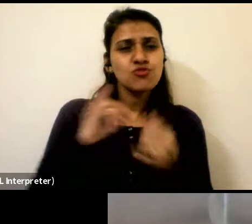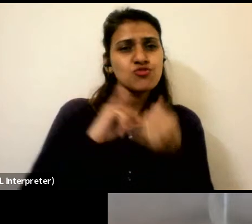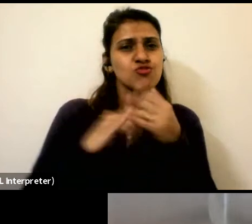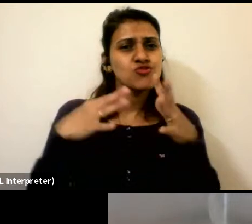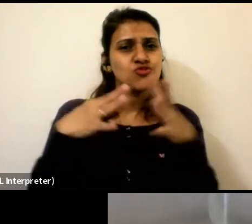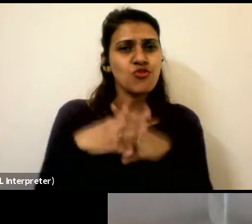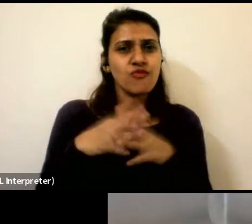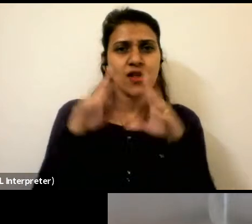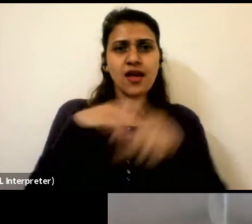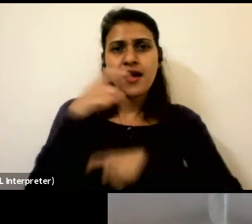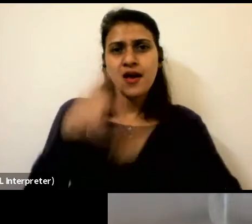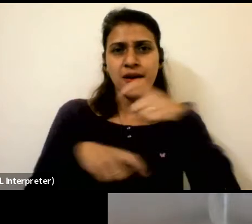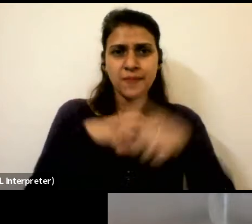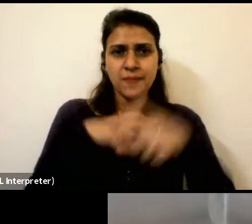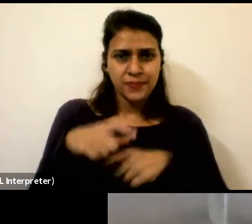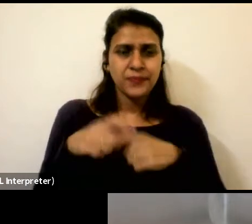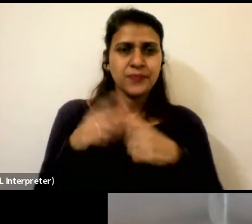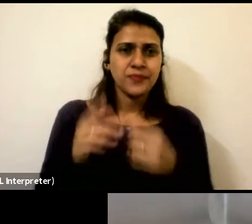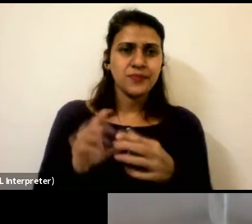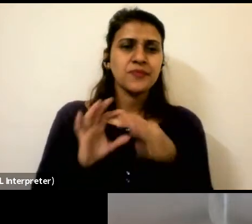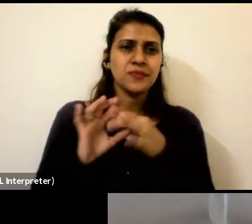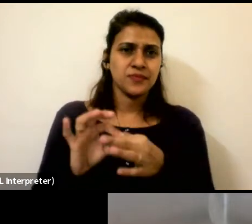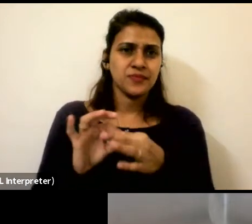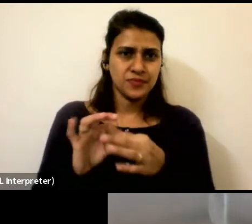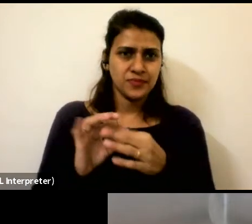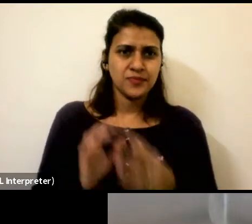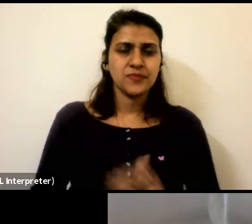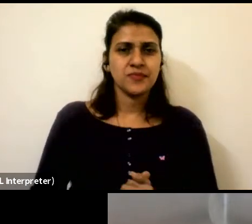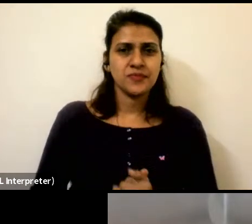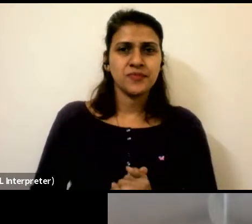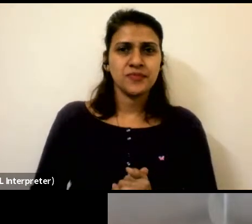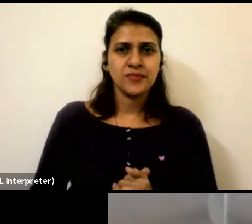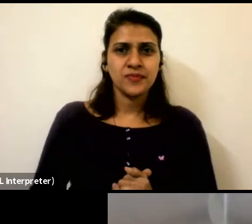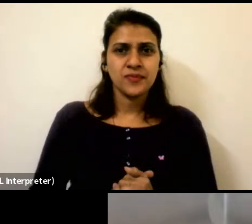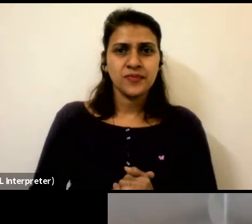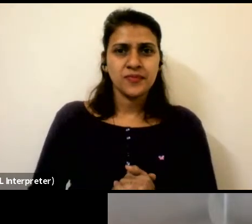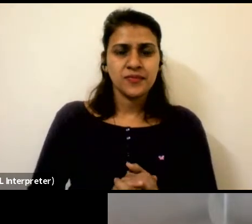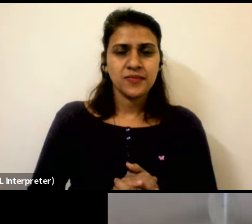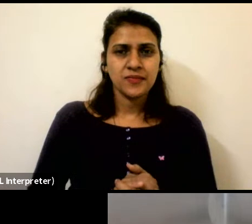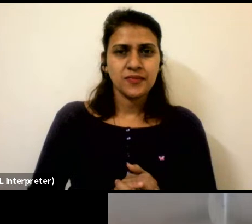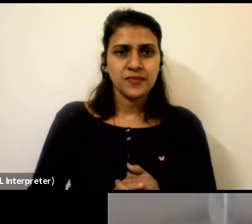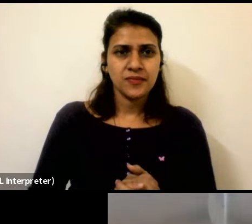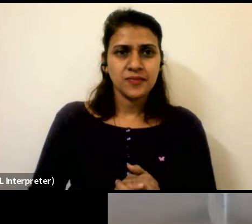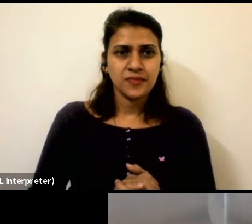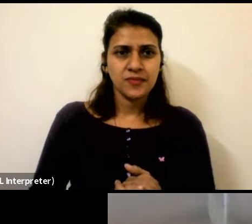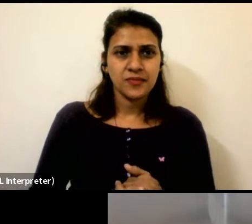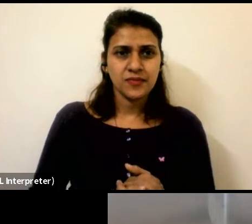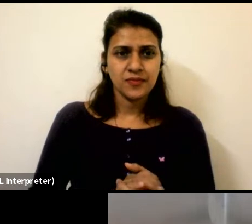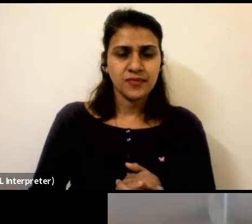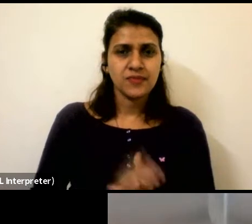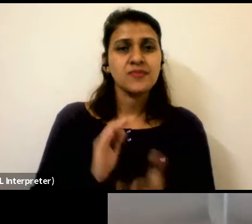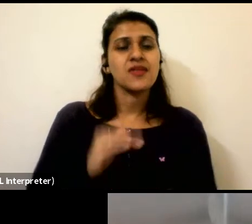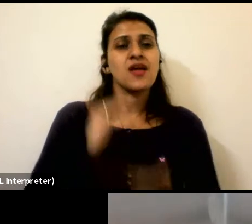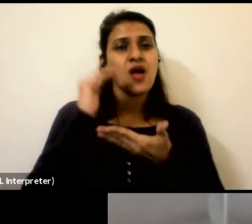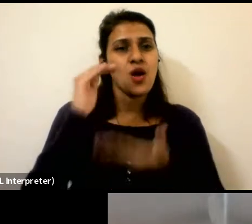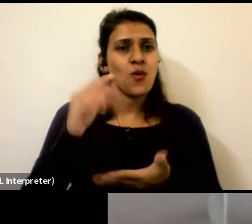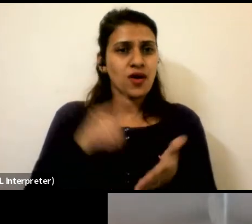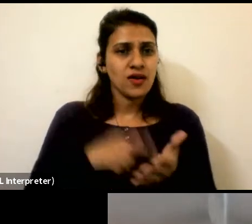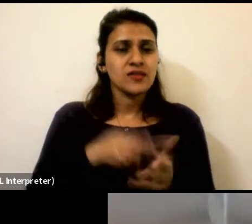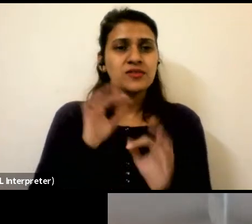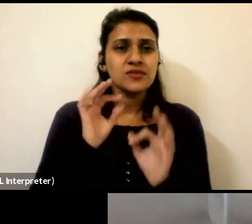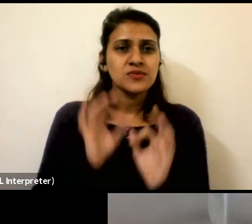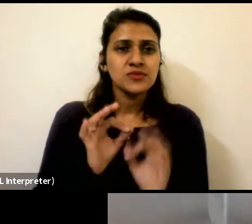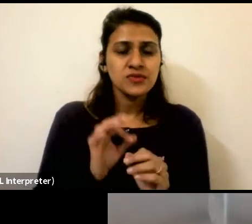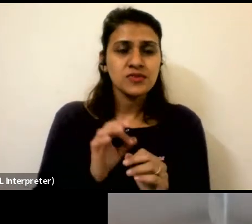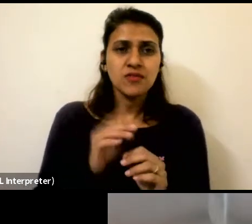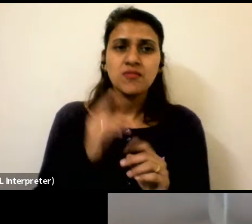companies. It is quite amazing. I think while you have received awards, the more